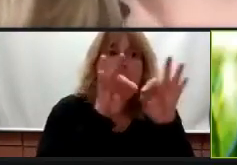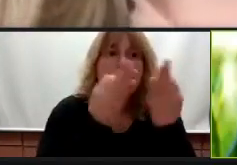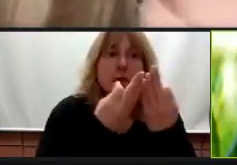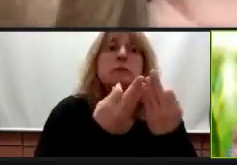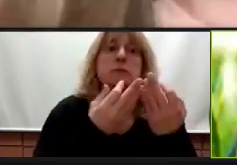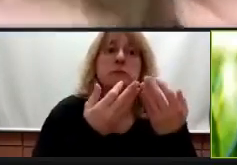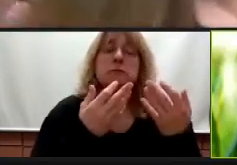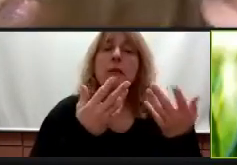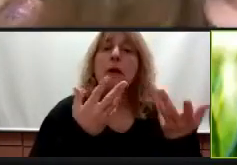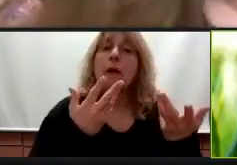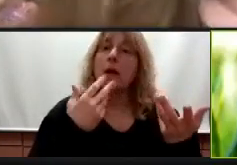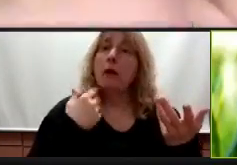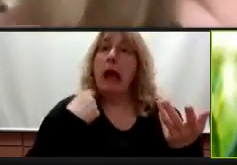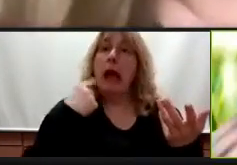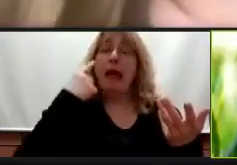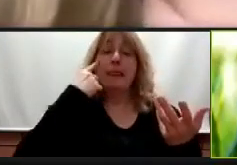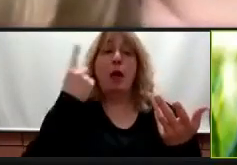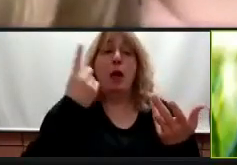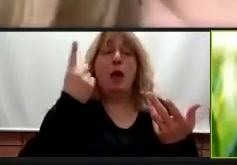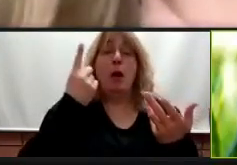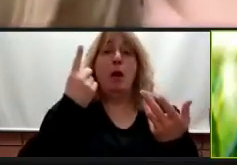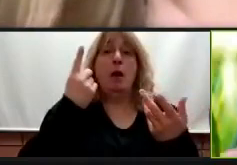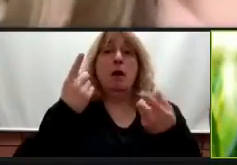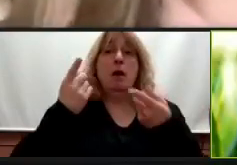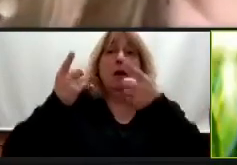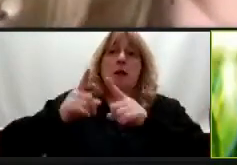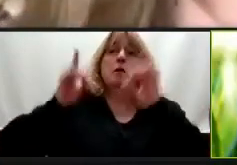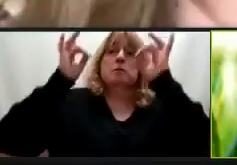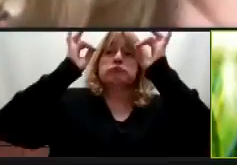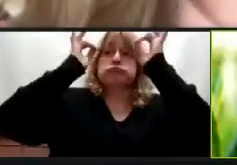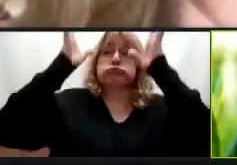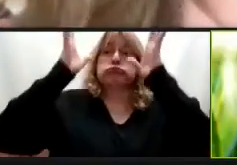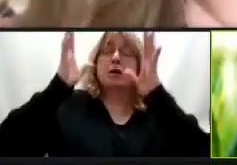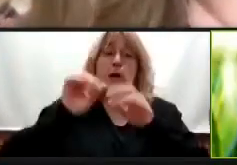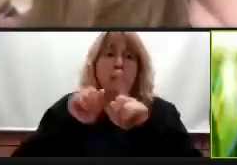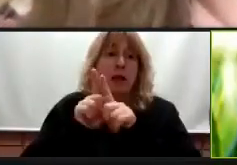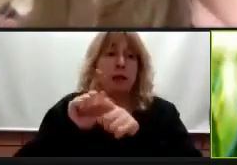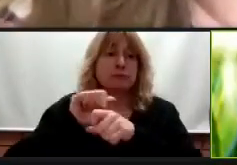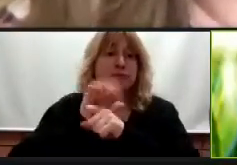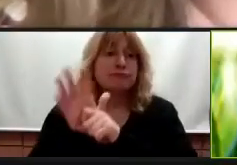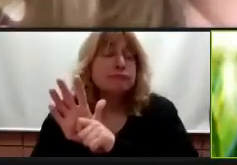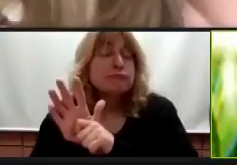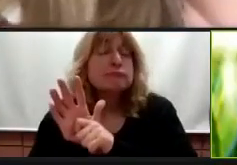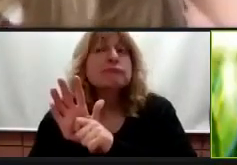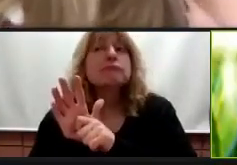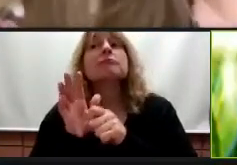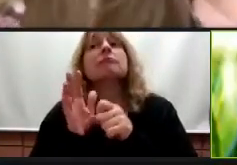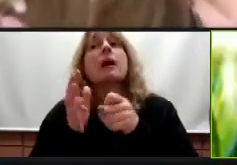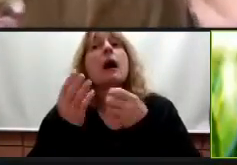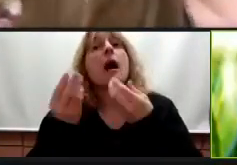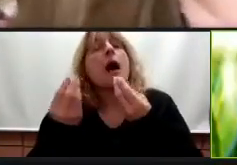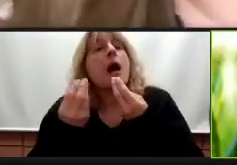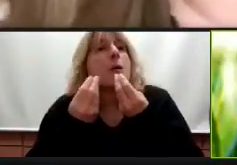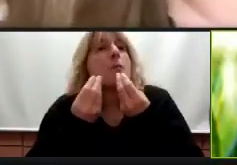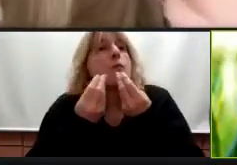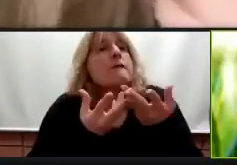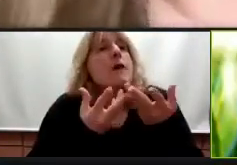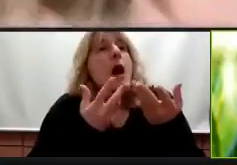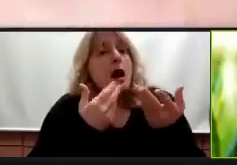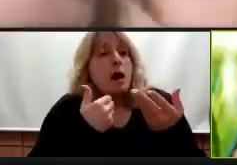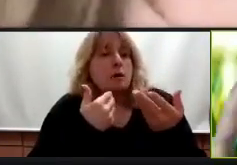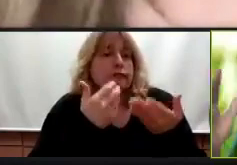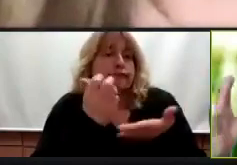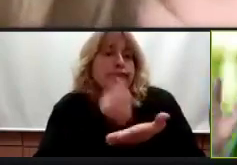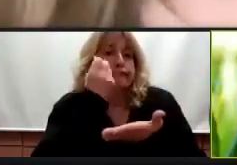in every crisis, there's an opportunity. And I think the opportunity that COVID has provided to us is that we